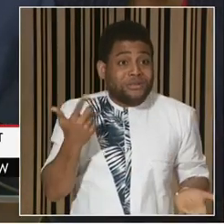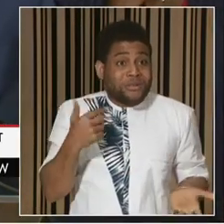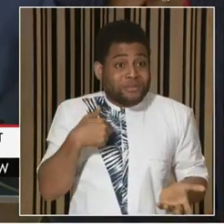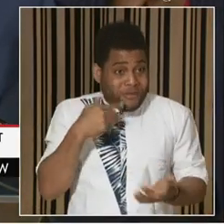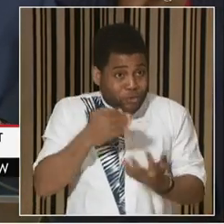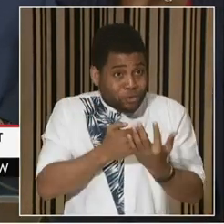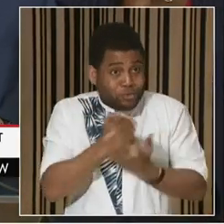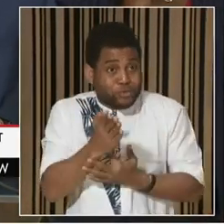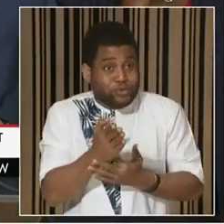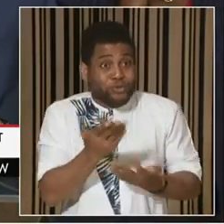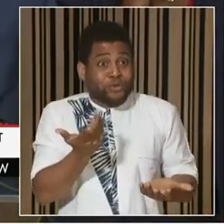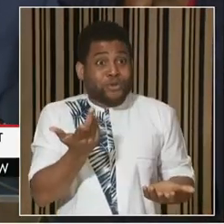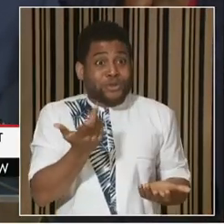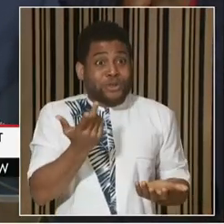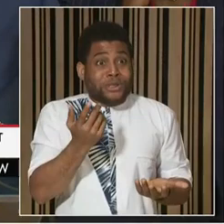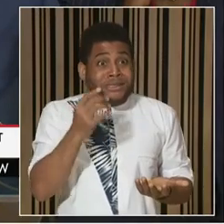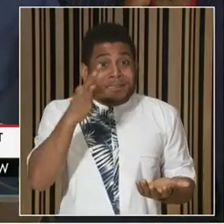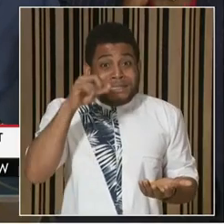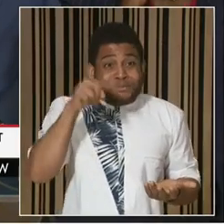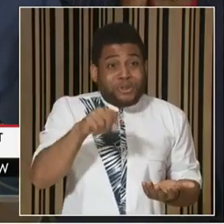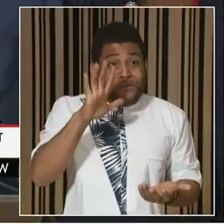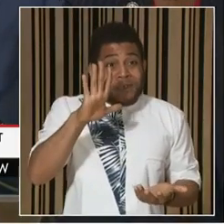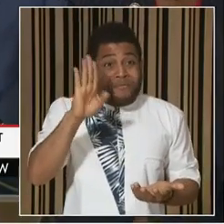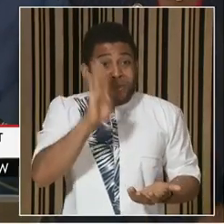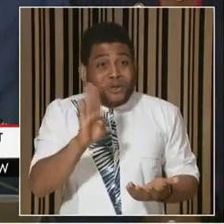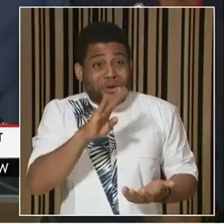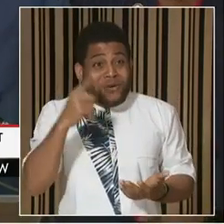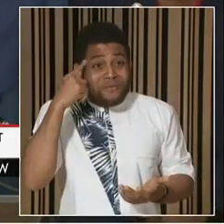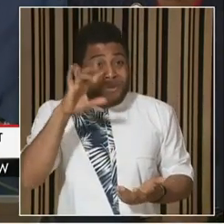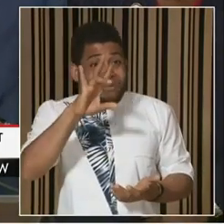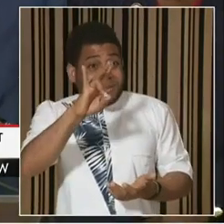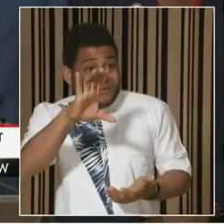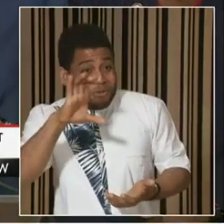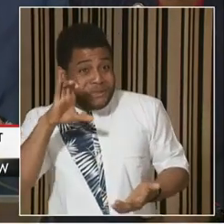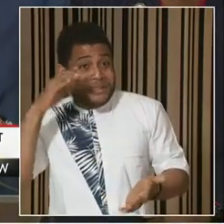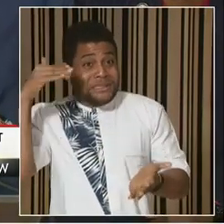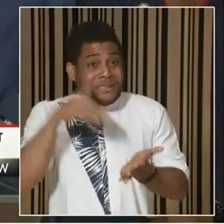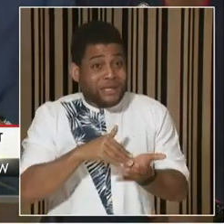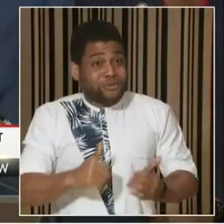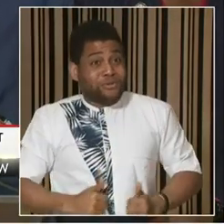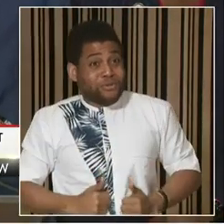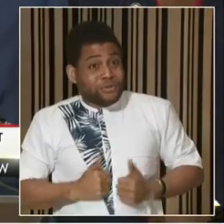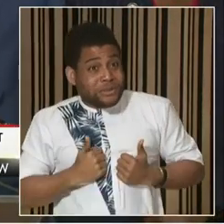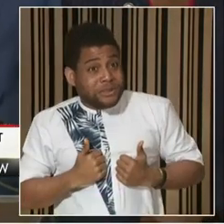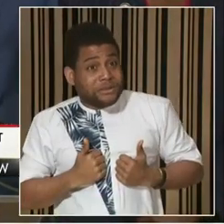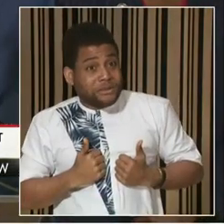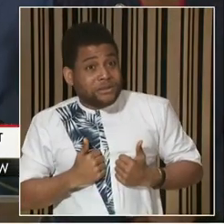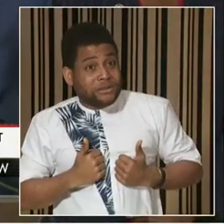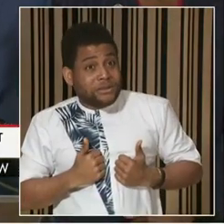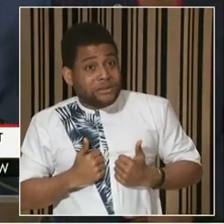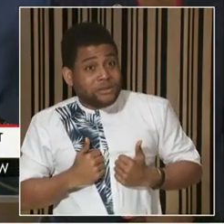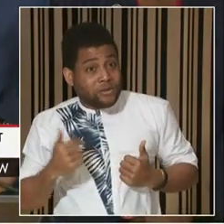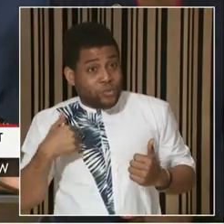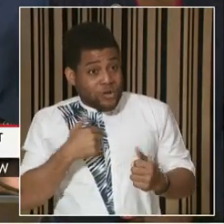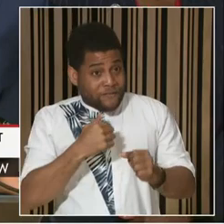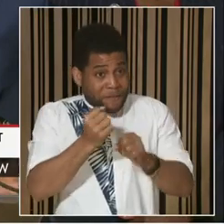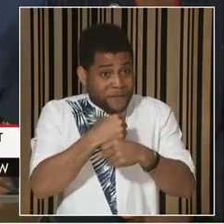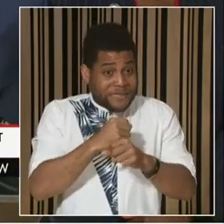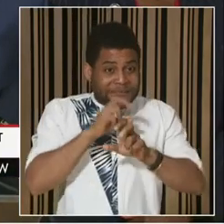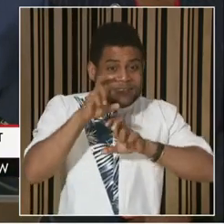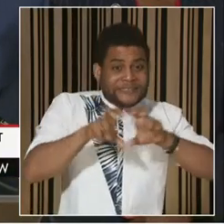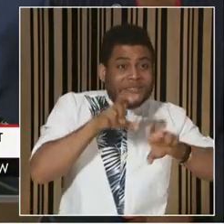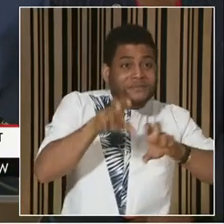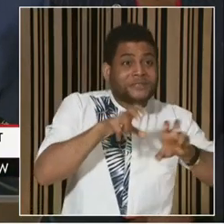$19.5 billion for 700,000 Washingtonians. And we have made historic investments. It